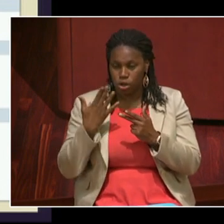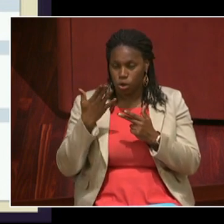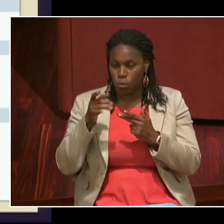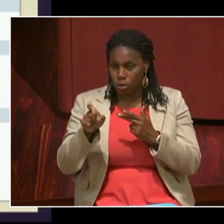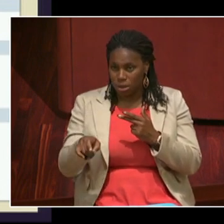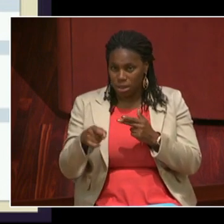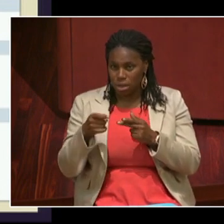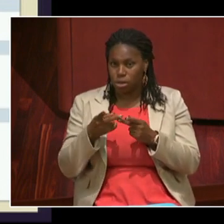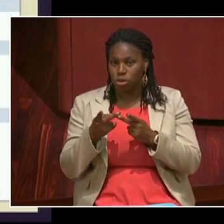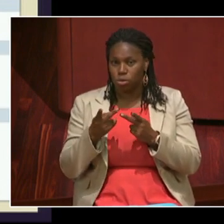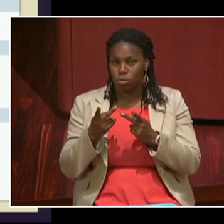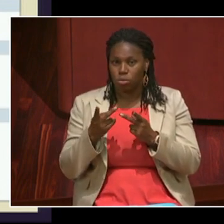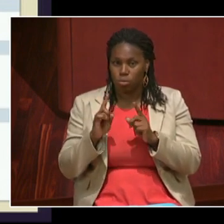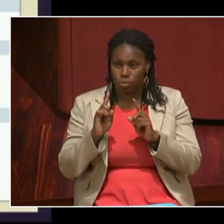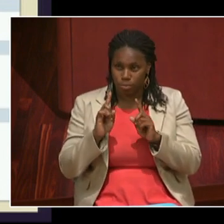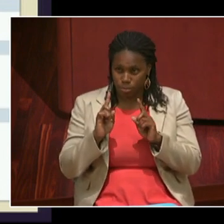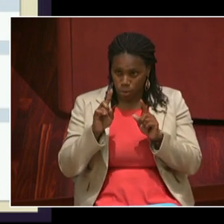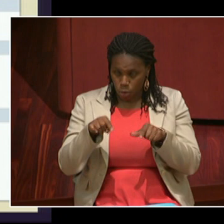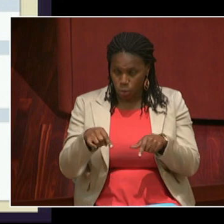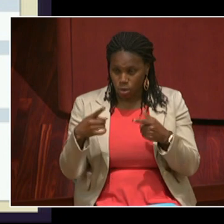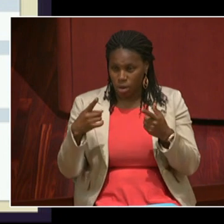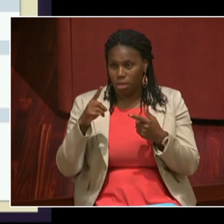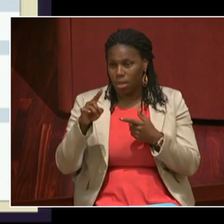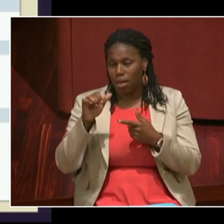for that particular A file.